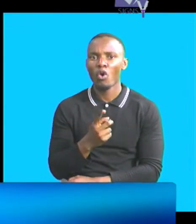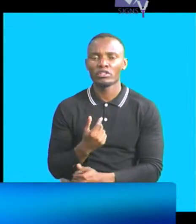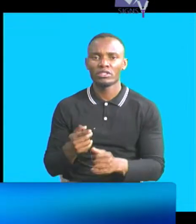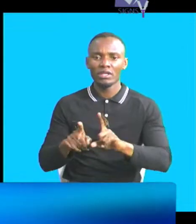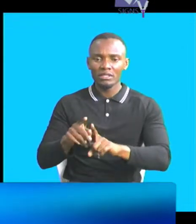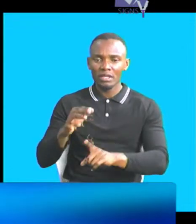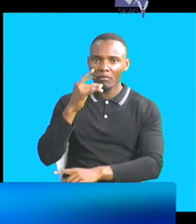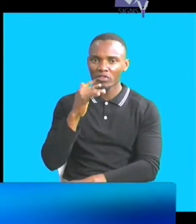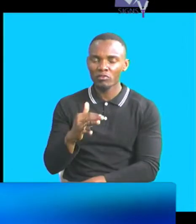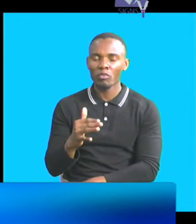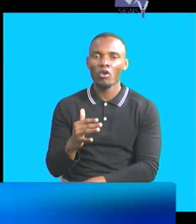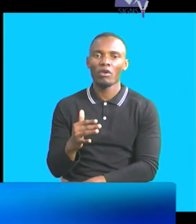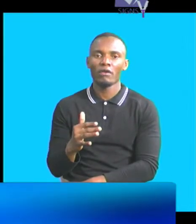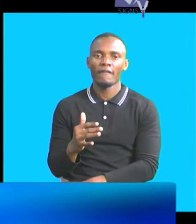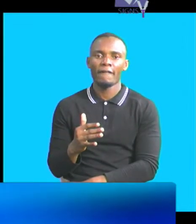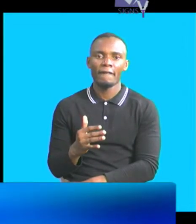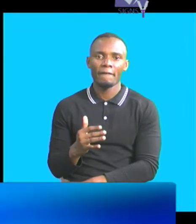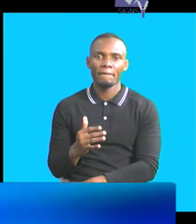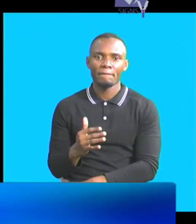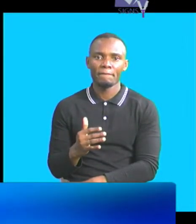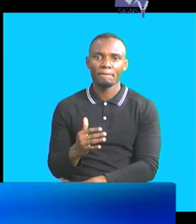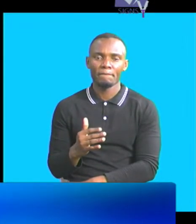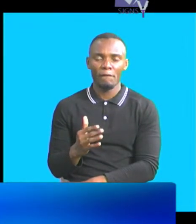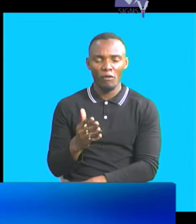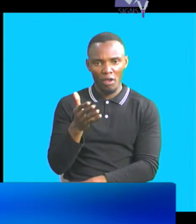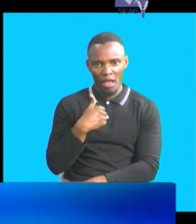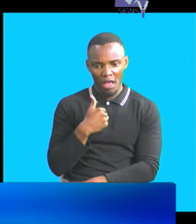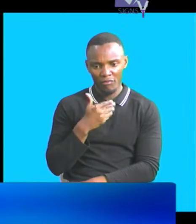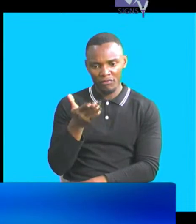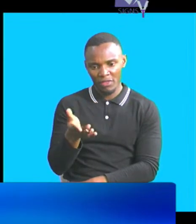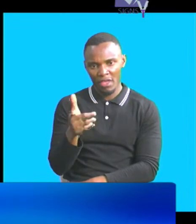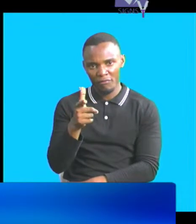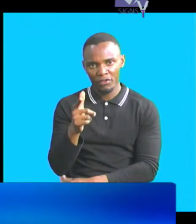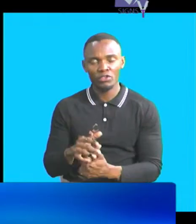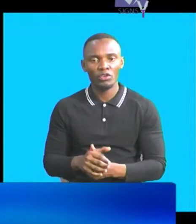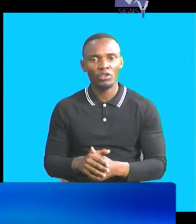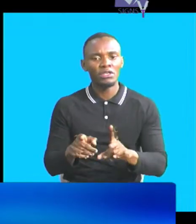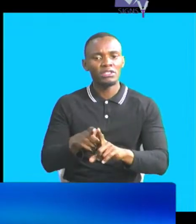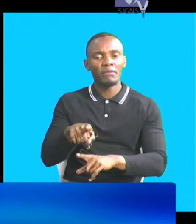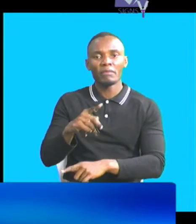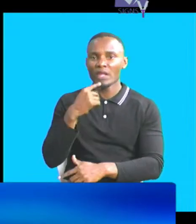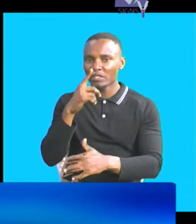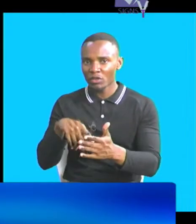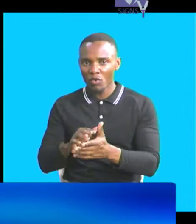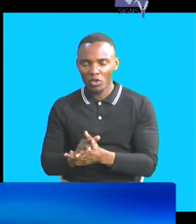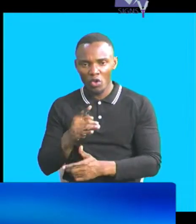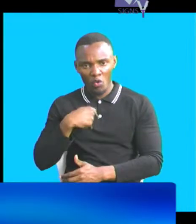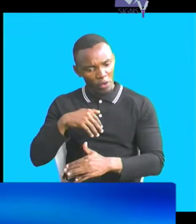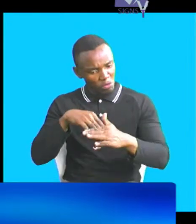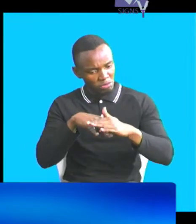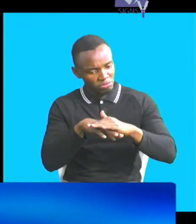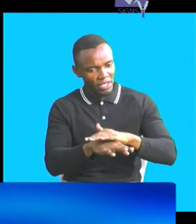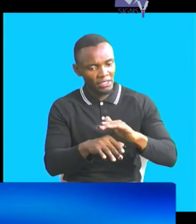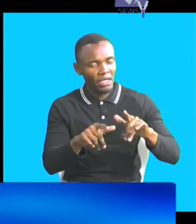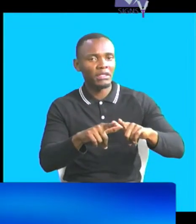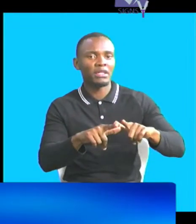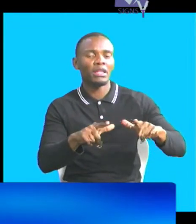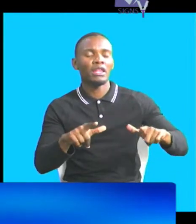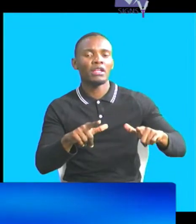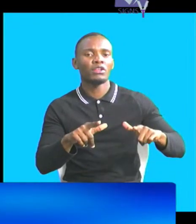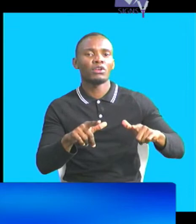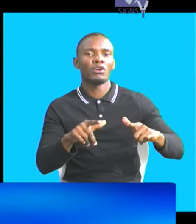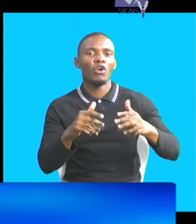talked and he gave the speech. It is in record. Na akasema tutahamia shamba